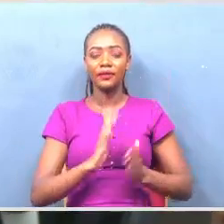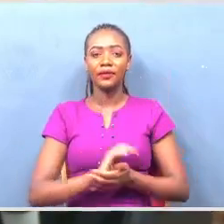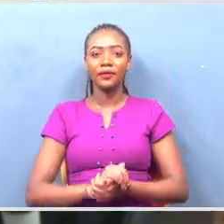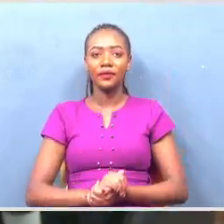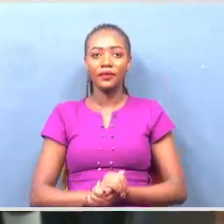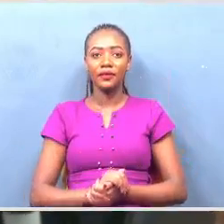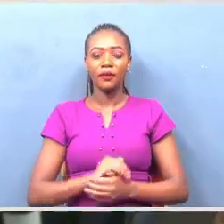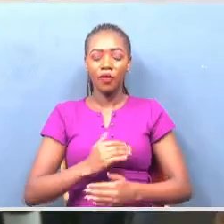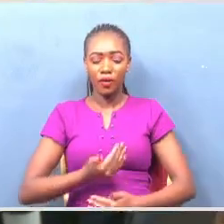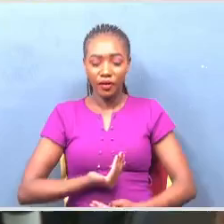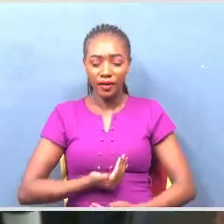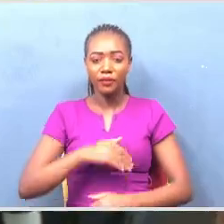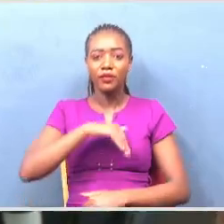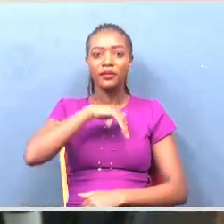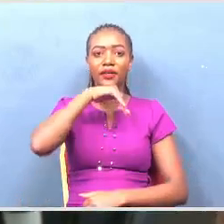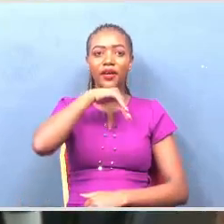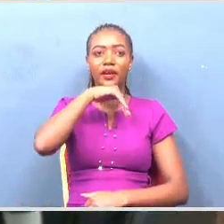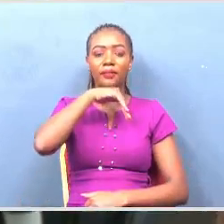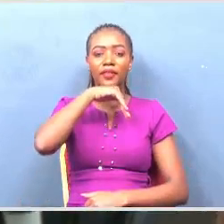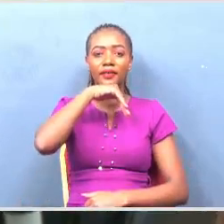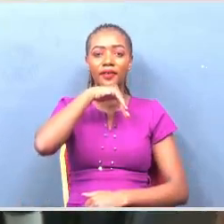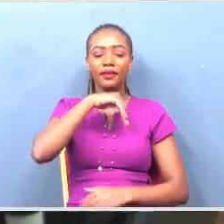the Honorable Raila Odinga,